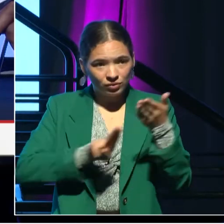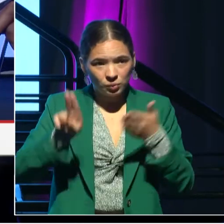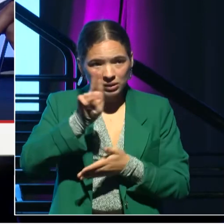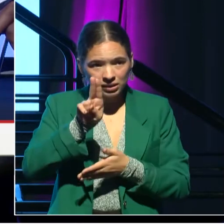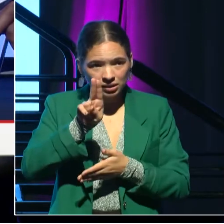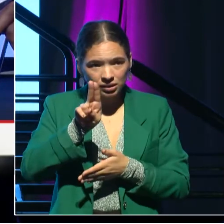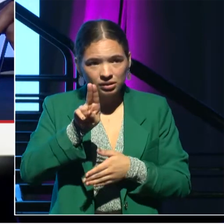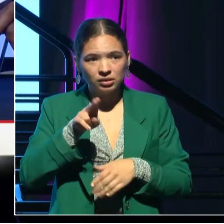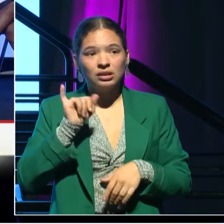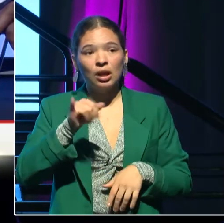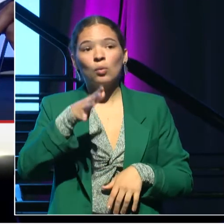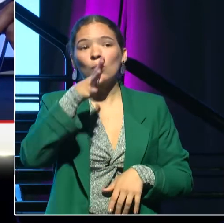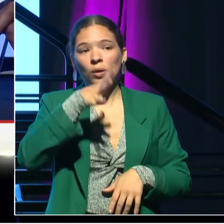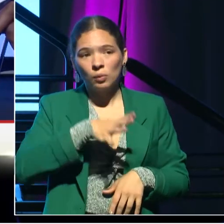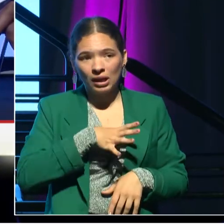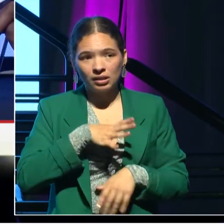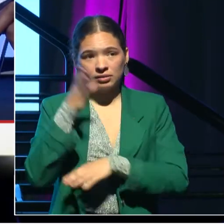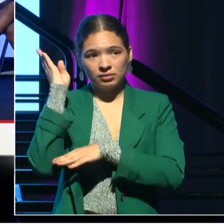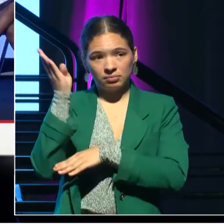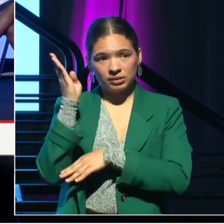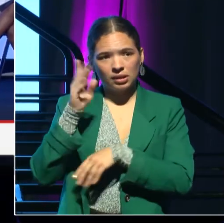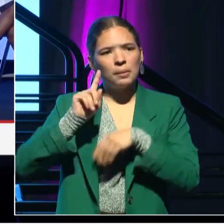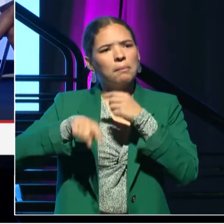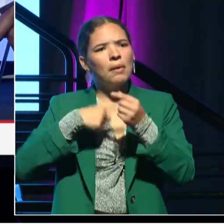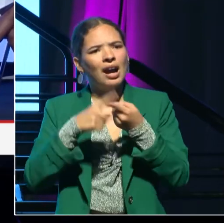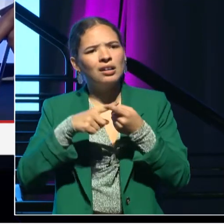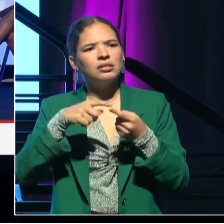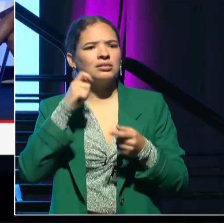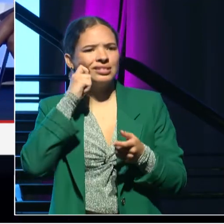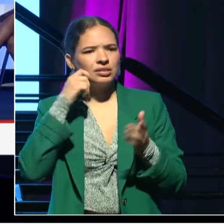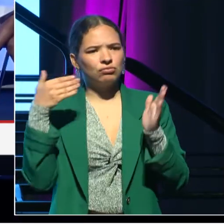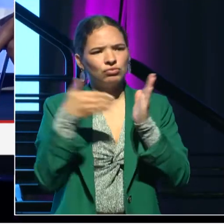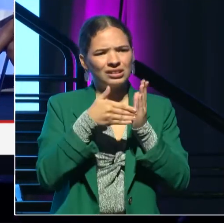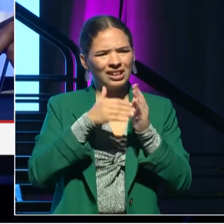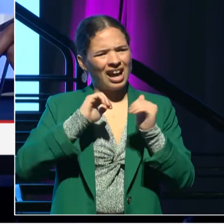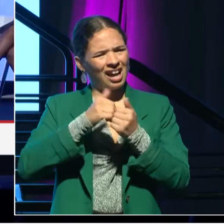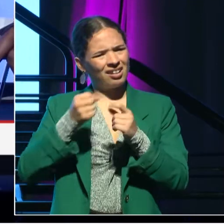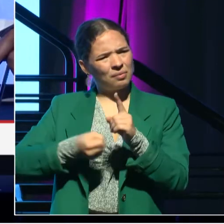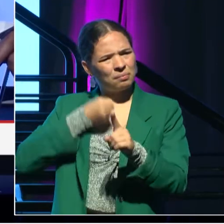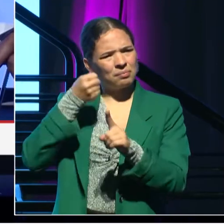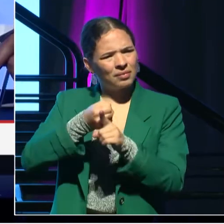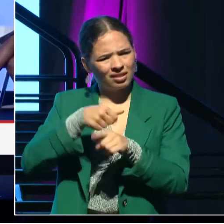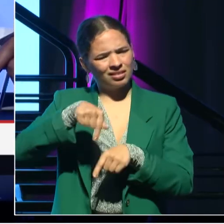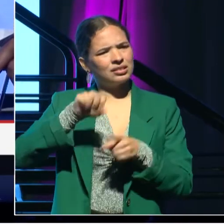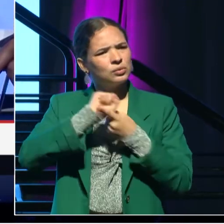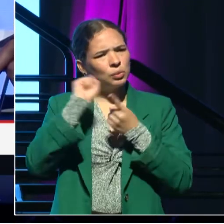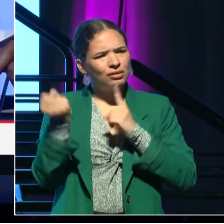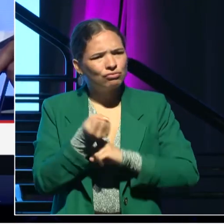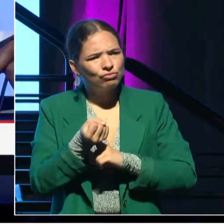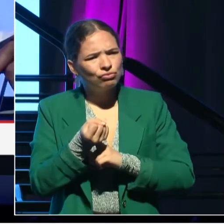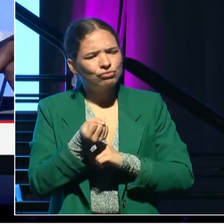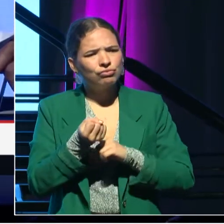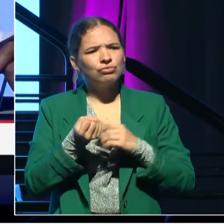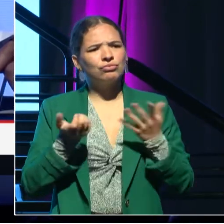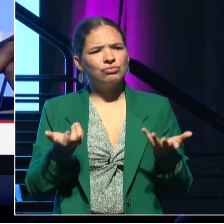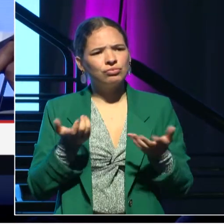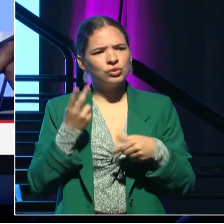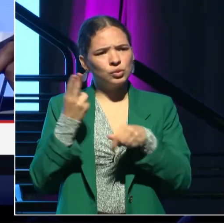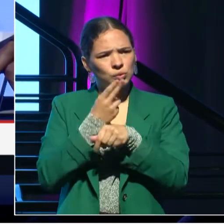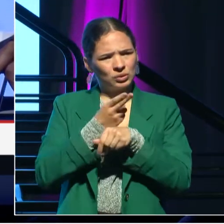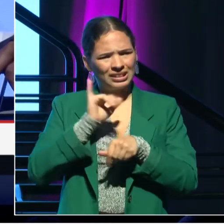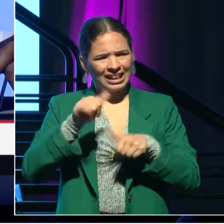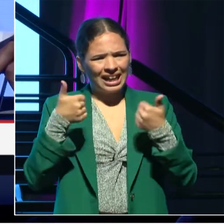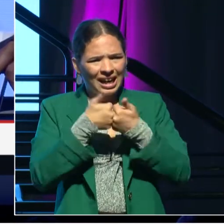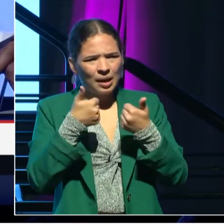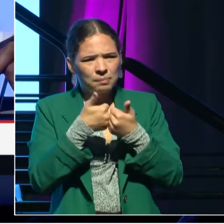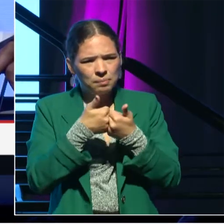powerfully about racism and how it has impacted our society. And she used the Monopoly game as an analogy.